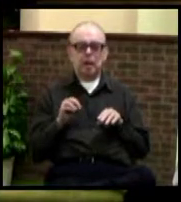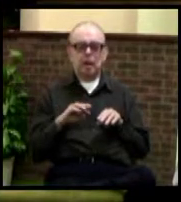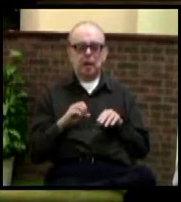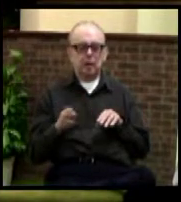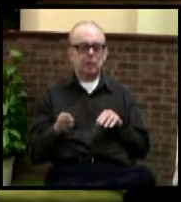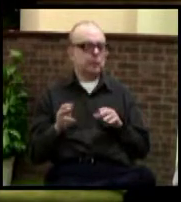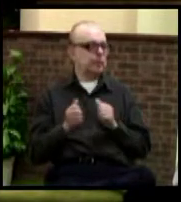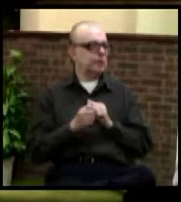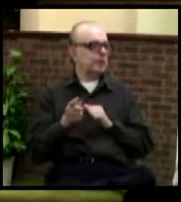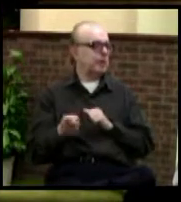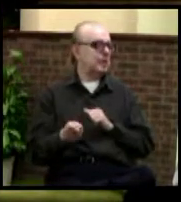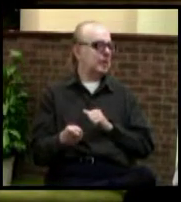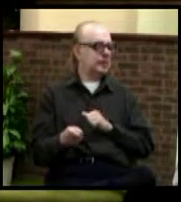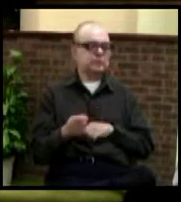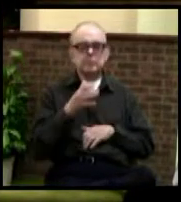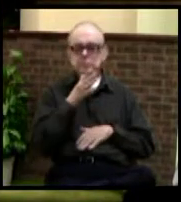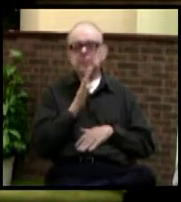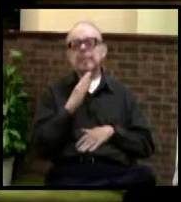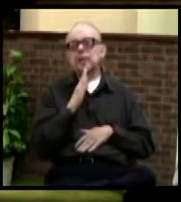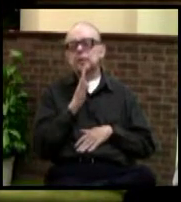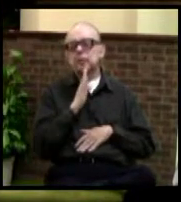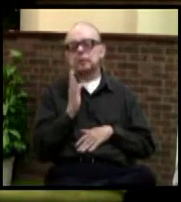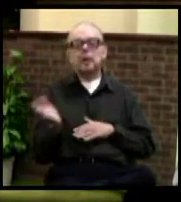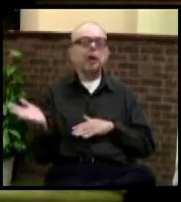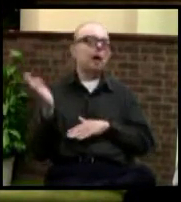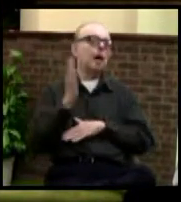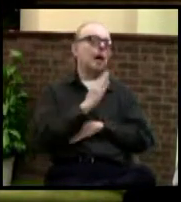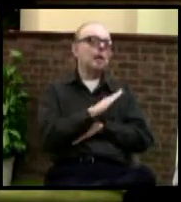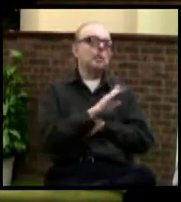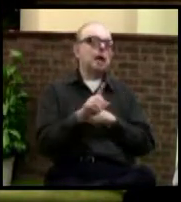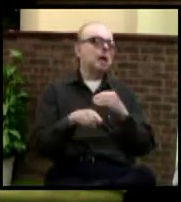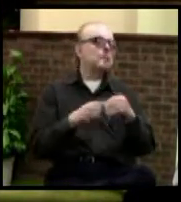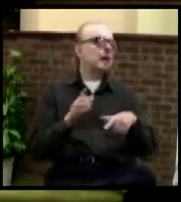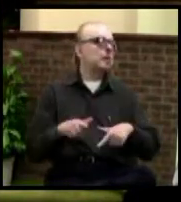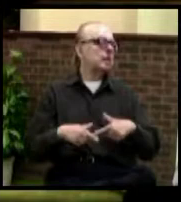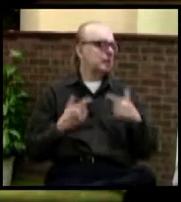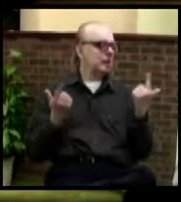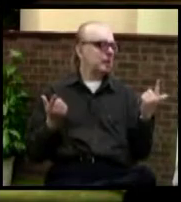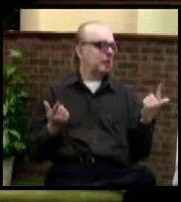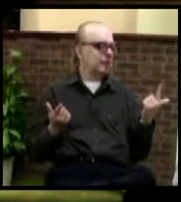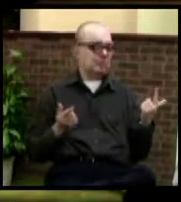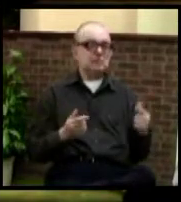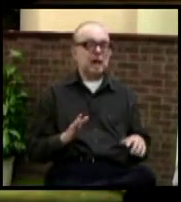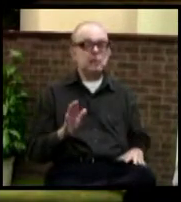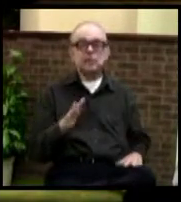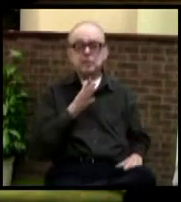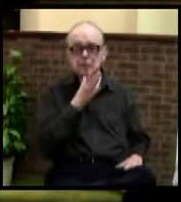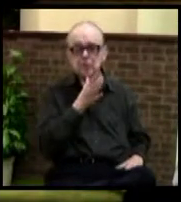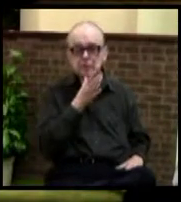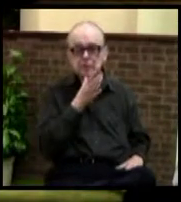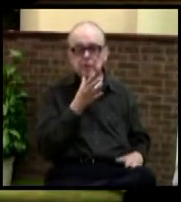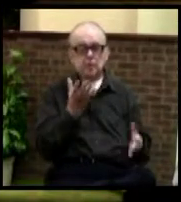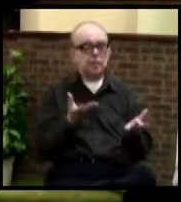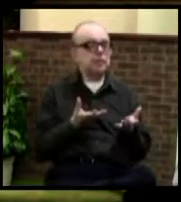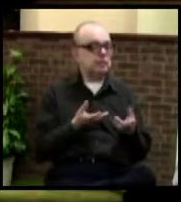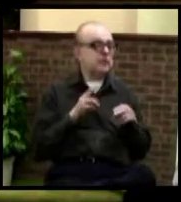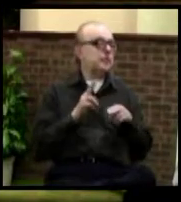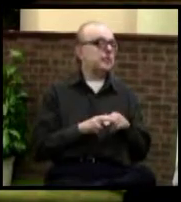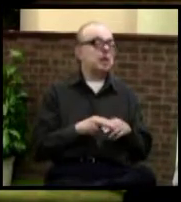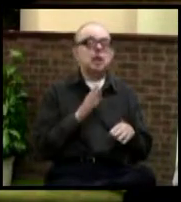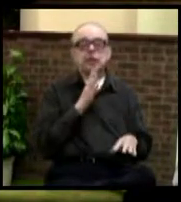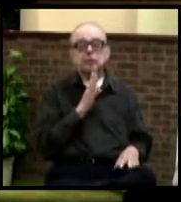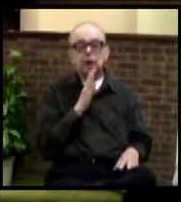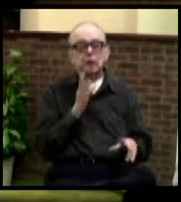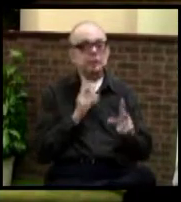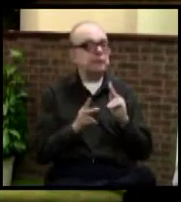say, she would talk to you all day about life. And that was Granny Parker. That's all she wanted to do, was just sit down